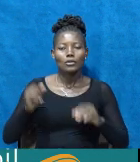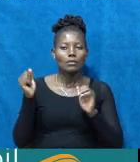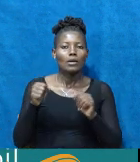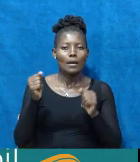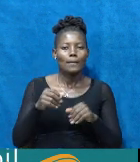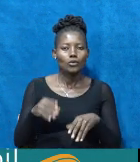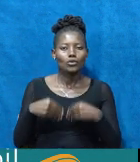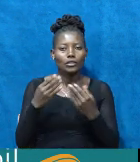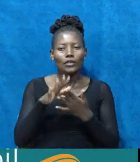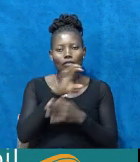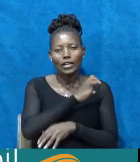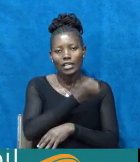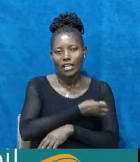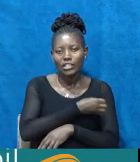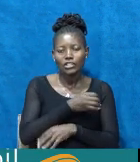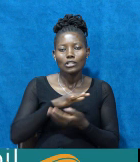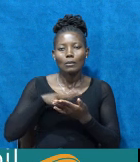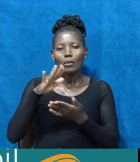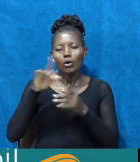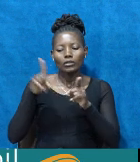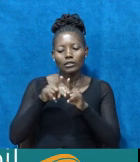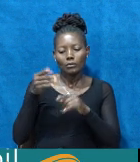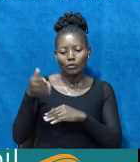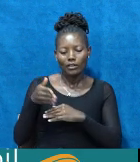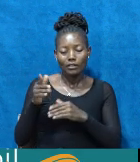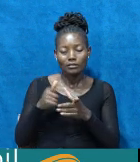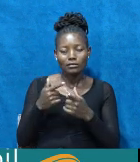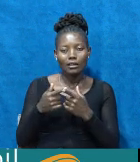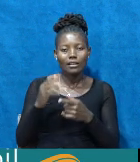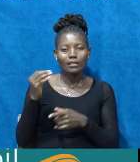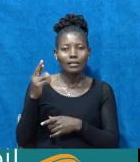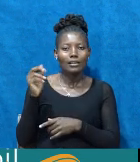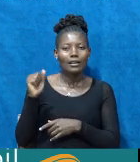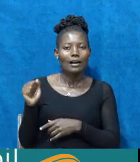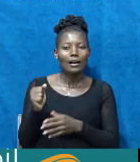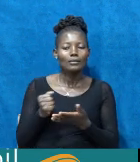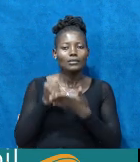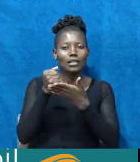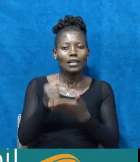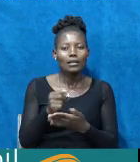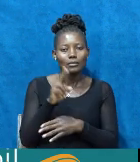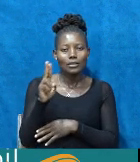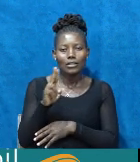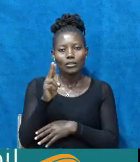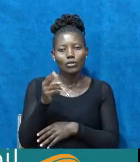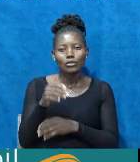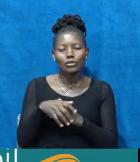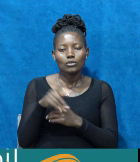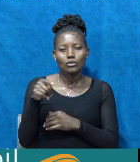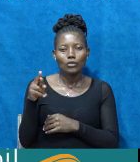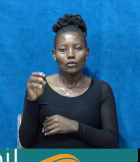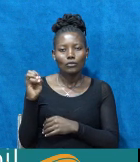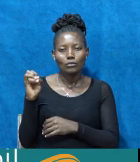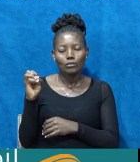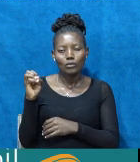So carbohydrates being the first line of energy, being the first line of fueling activity within the body, will be able